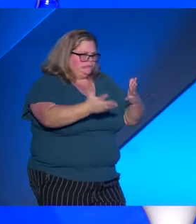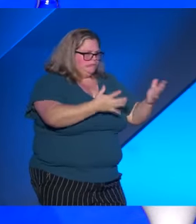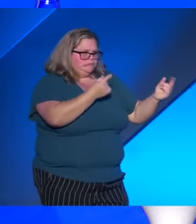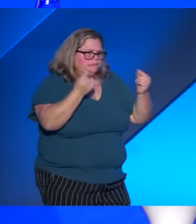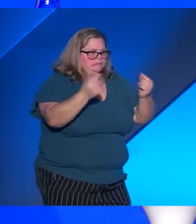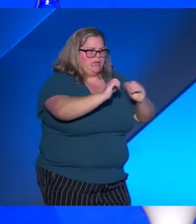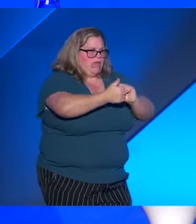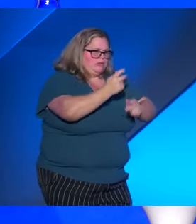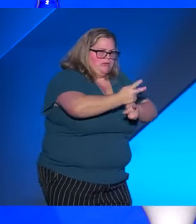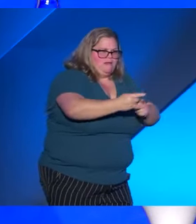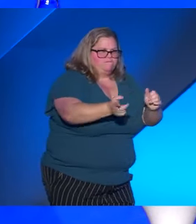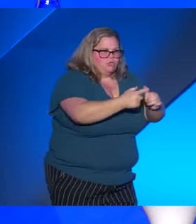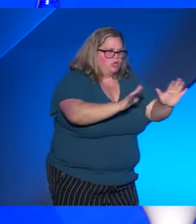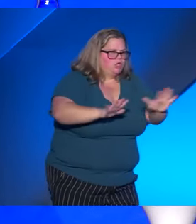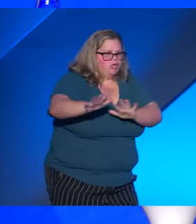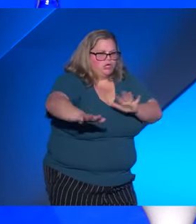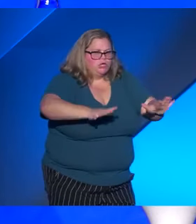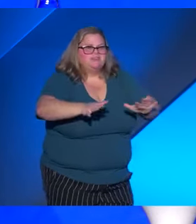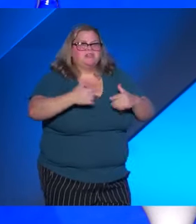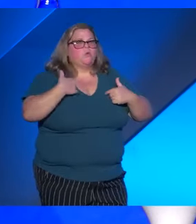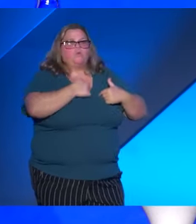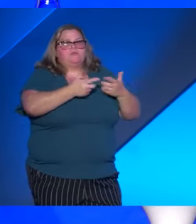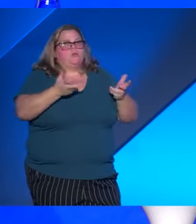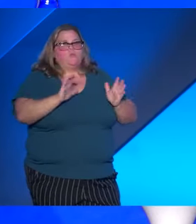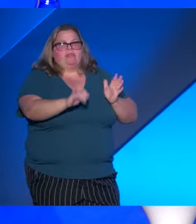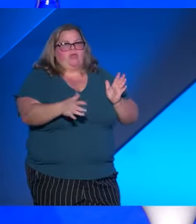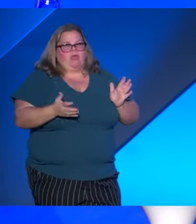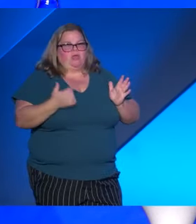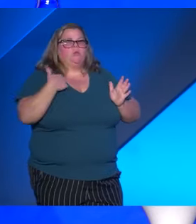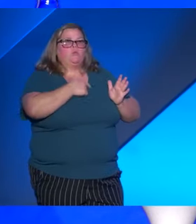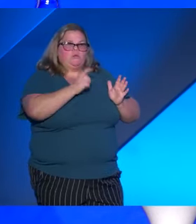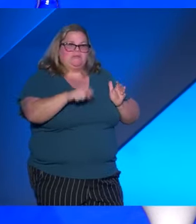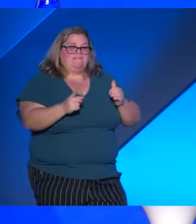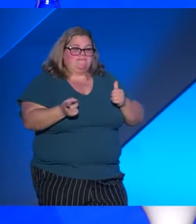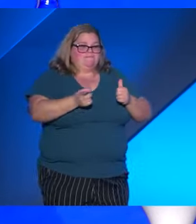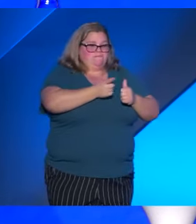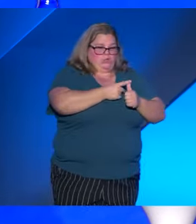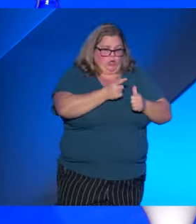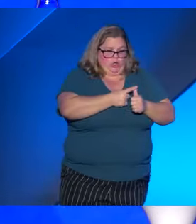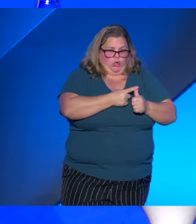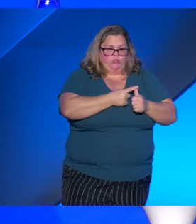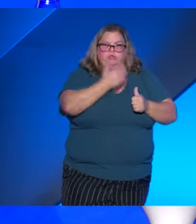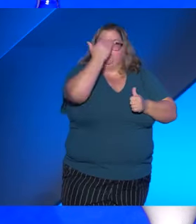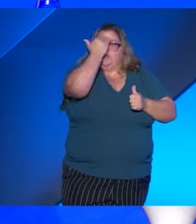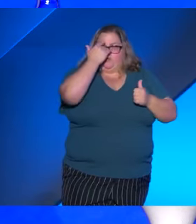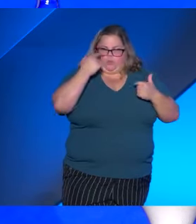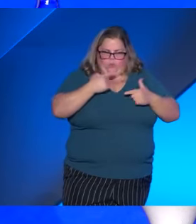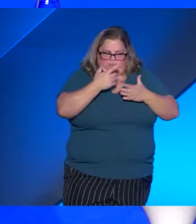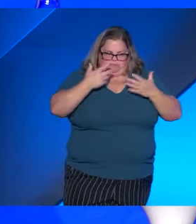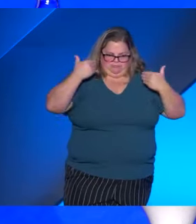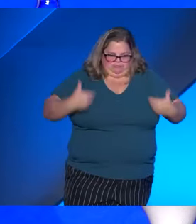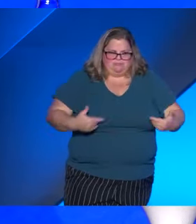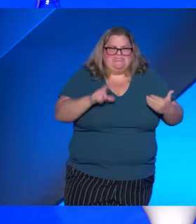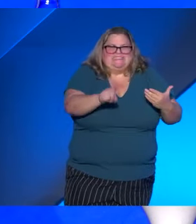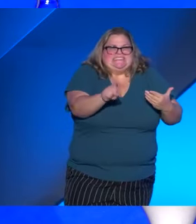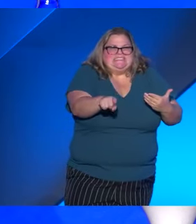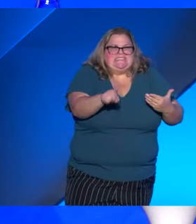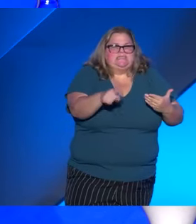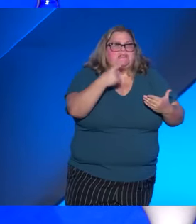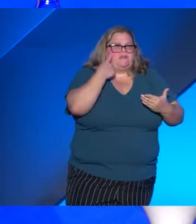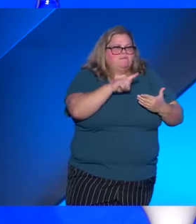rest, and start to figure out what you need in order to care for yourself. It's the oxygen